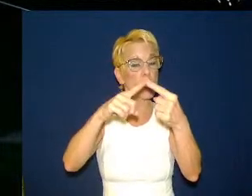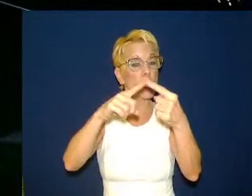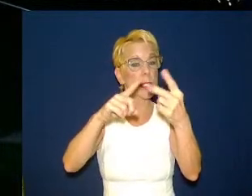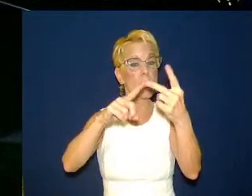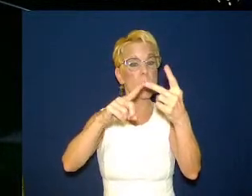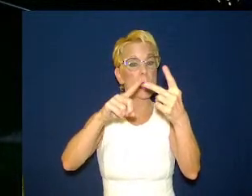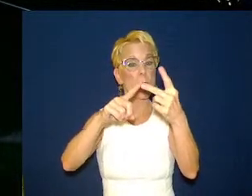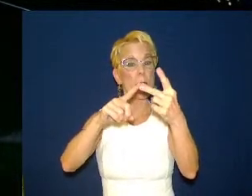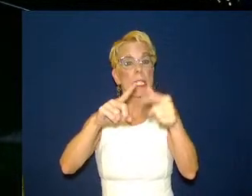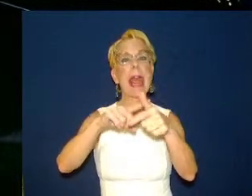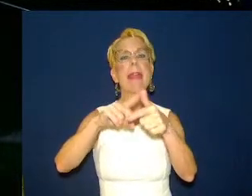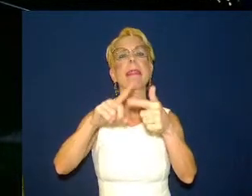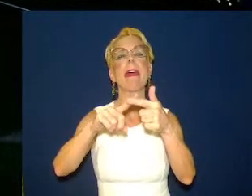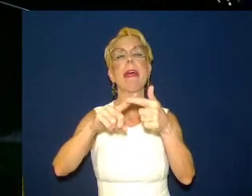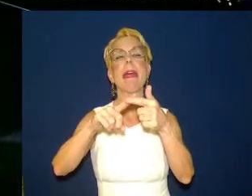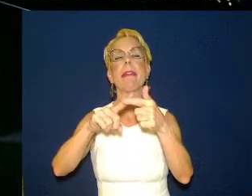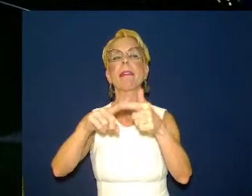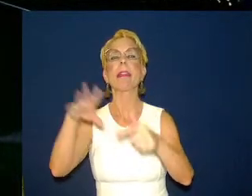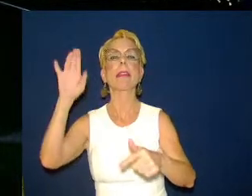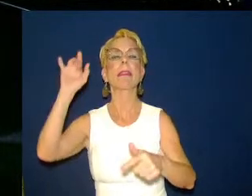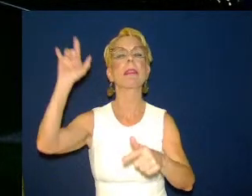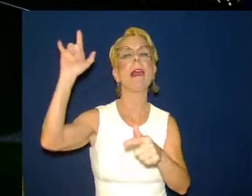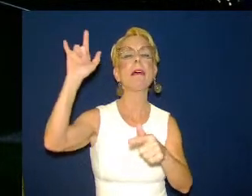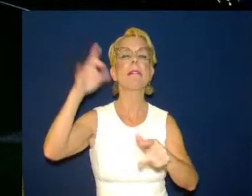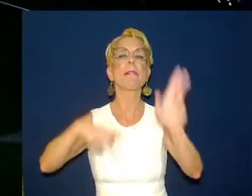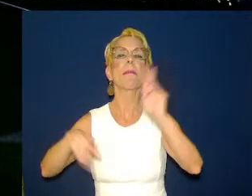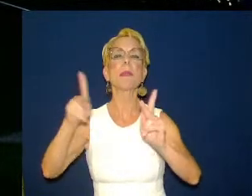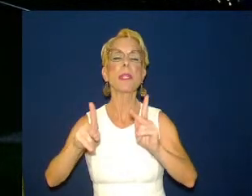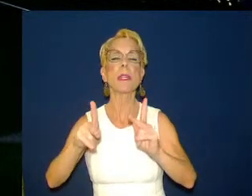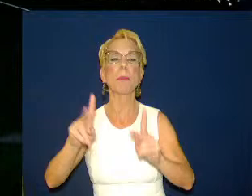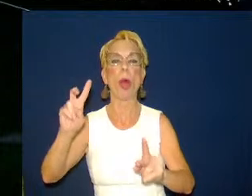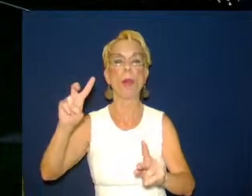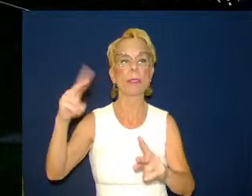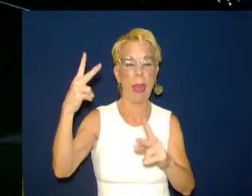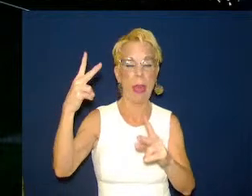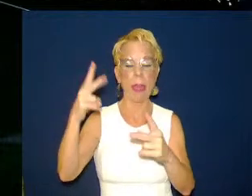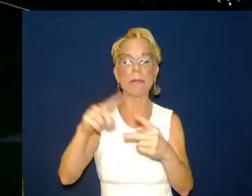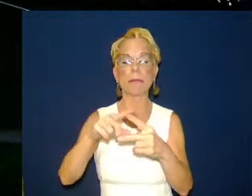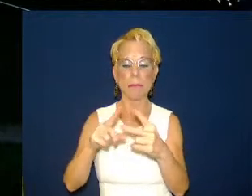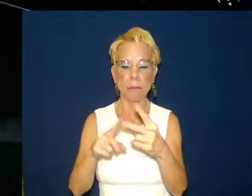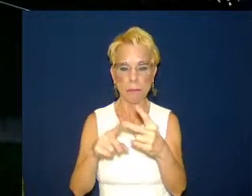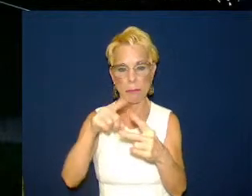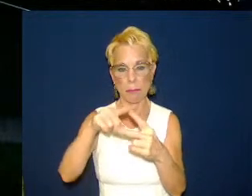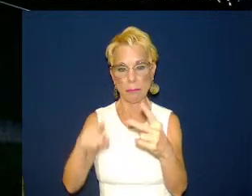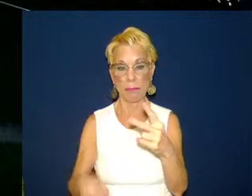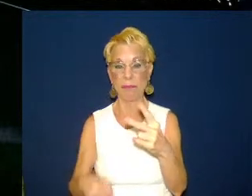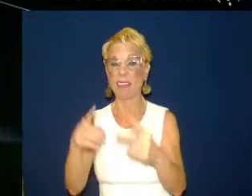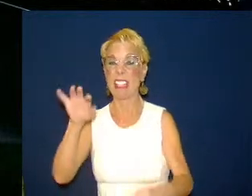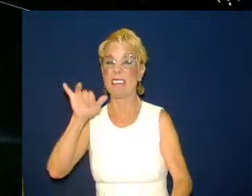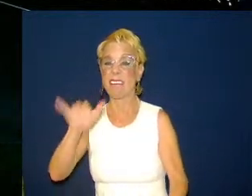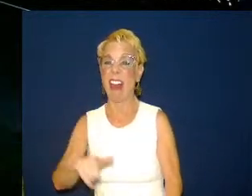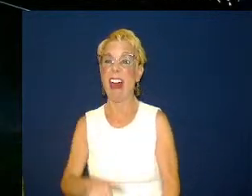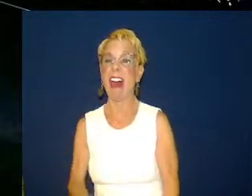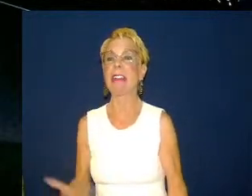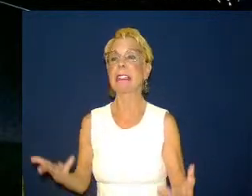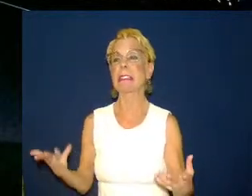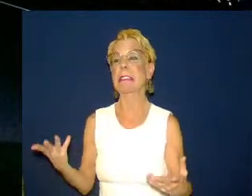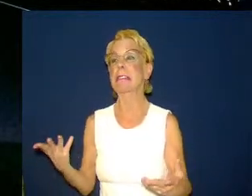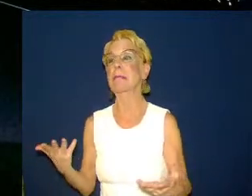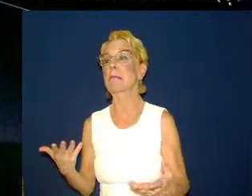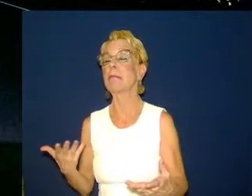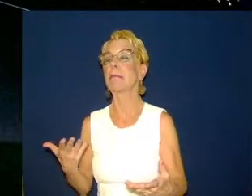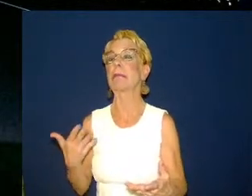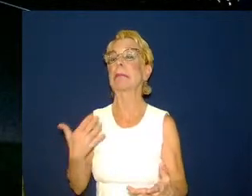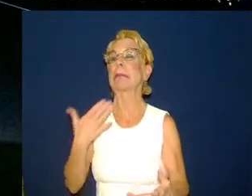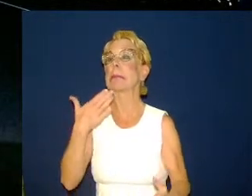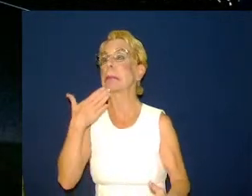and still love people. Amen? It is. It's a godly virtue when you can stay true to the Word and say, you know what? I